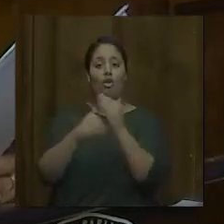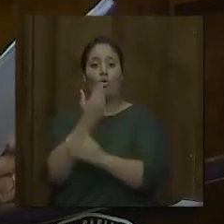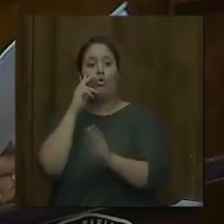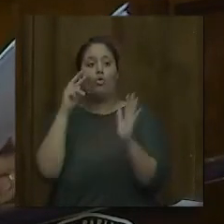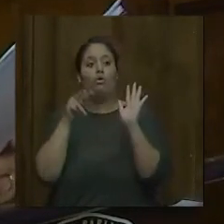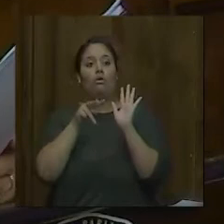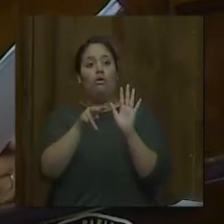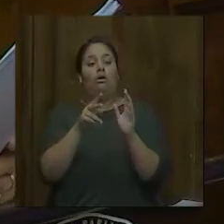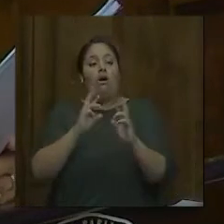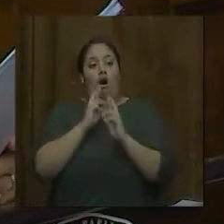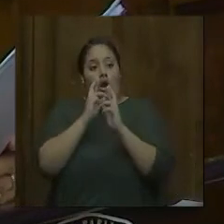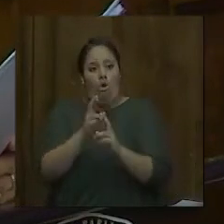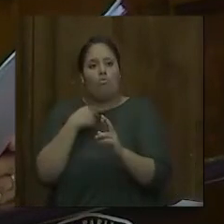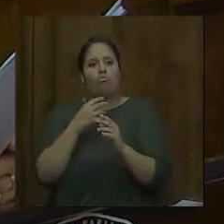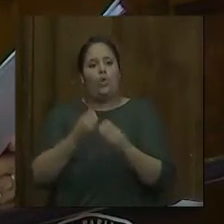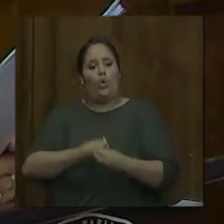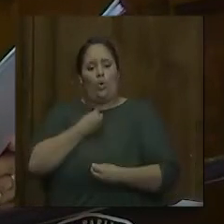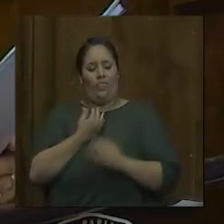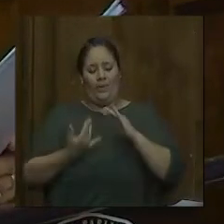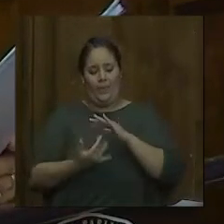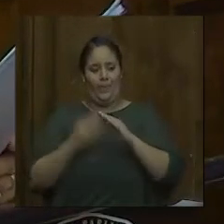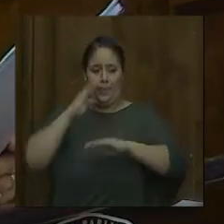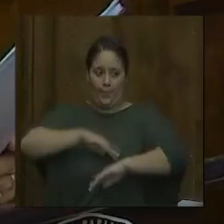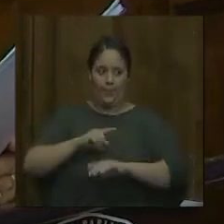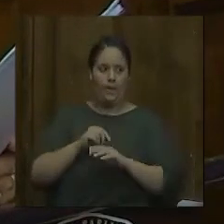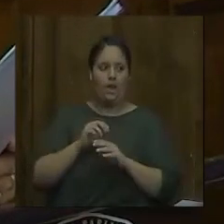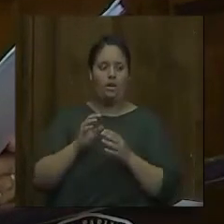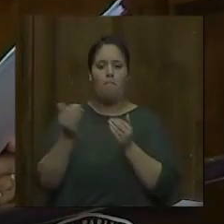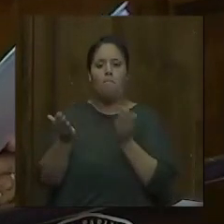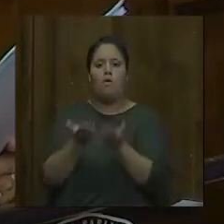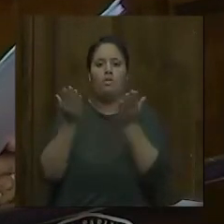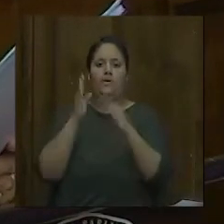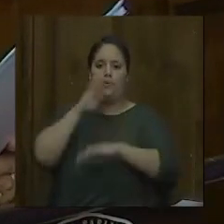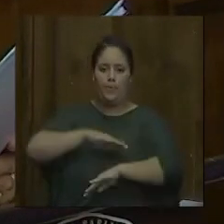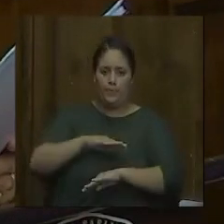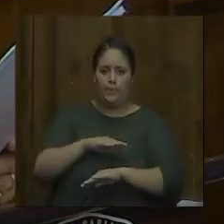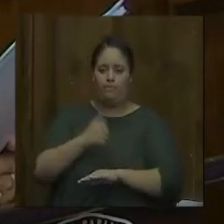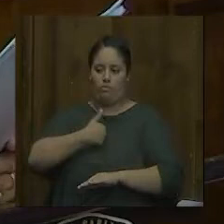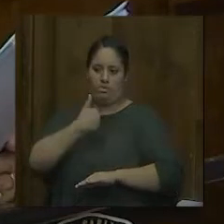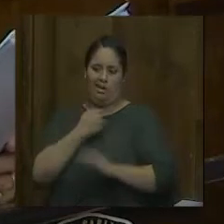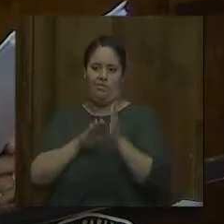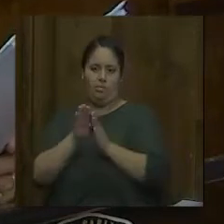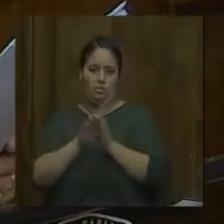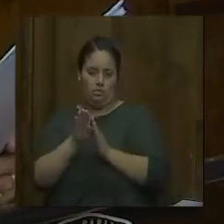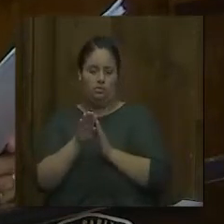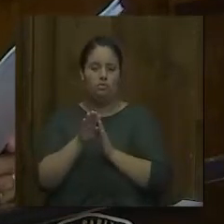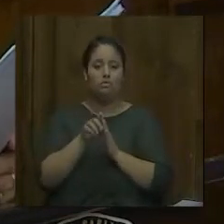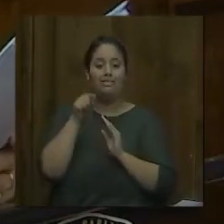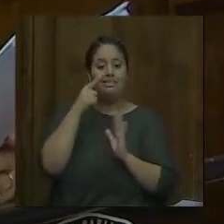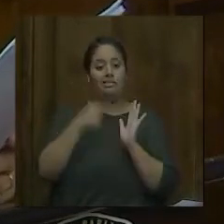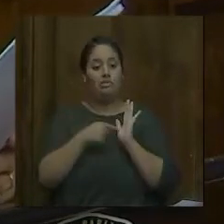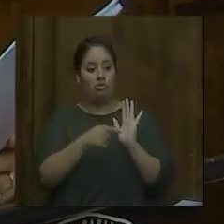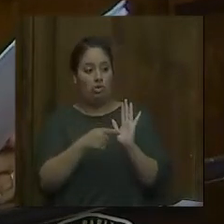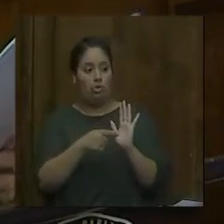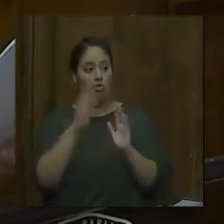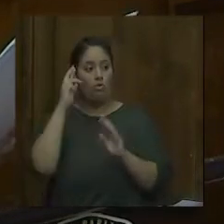and despondence has left our youth uninspired and unmotivated to be better versions of themselves. This is evident